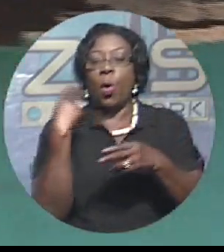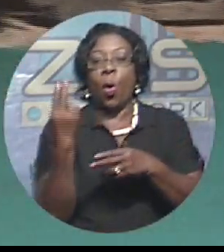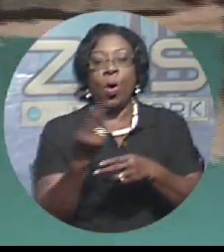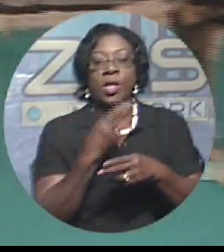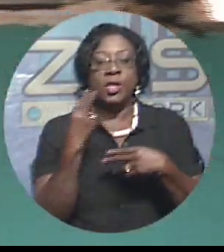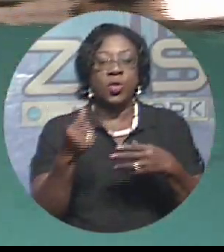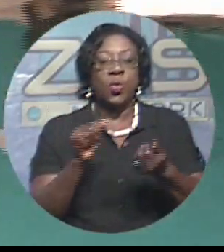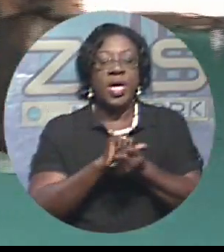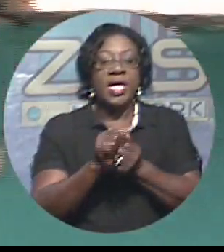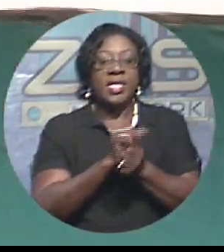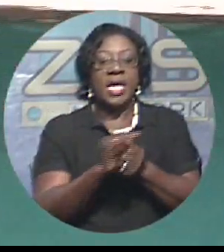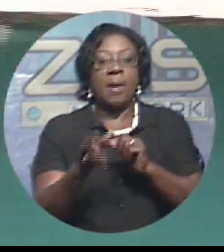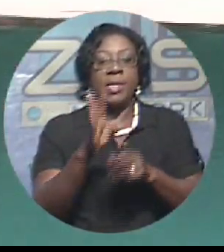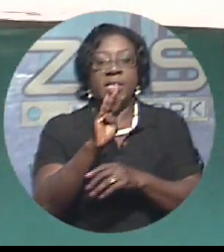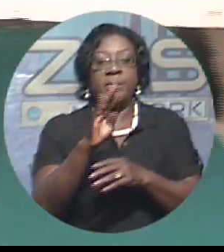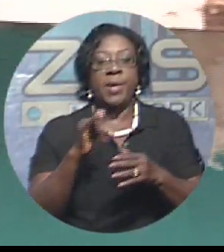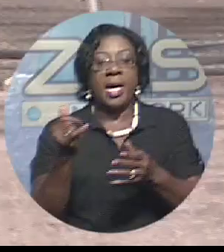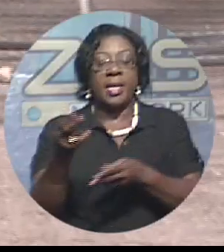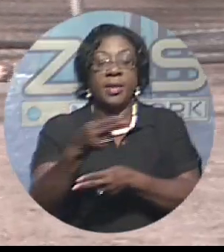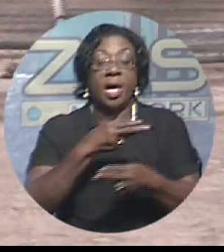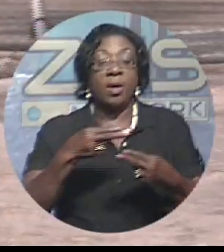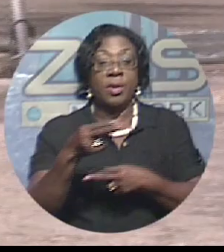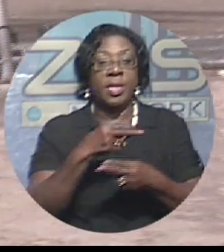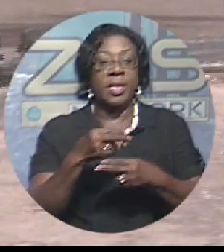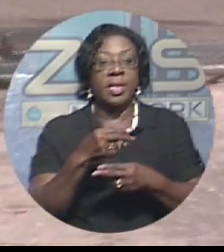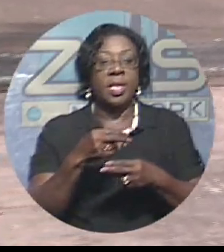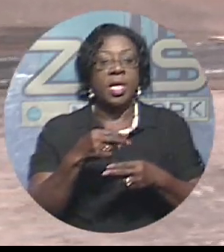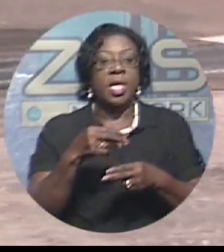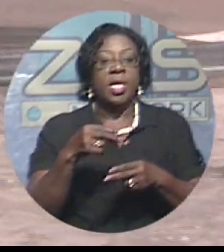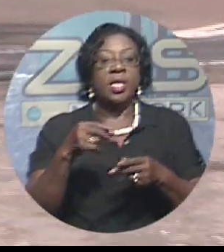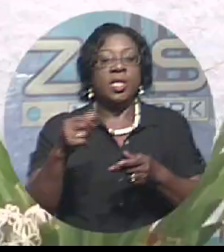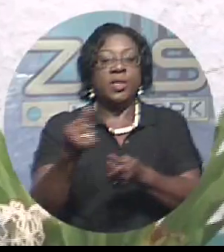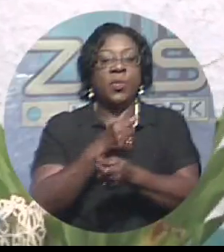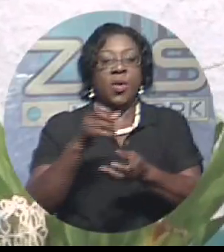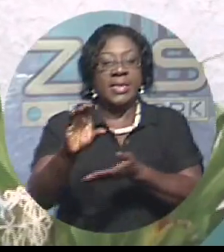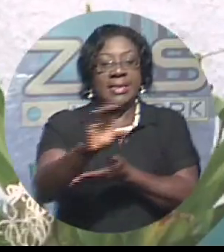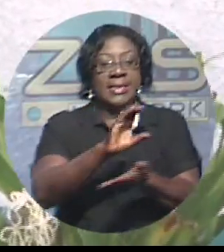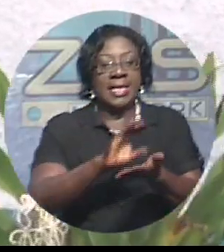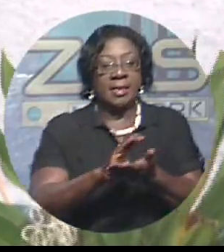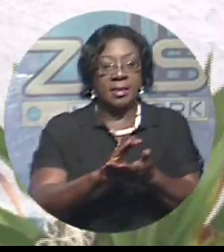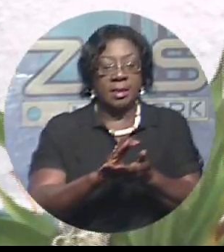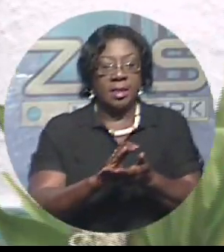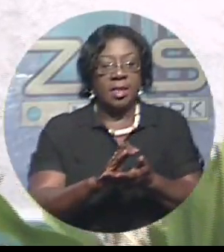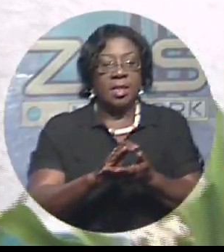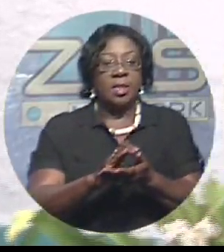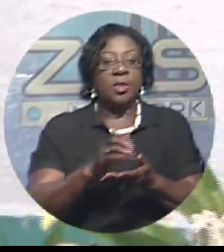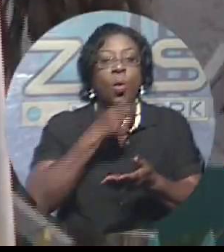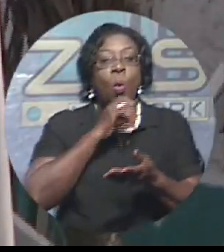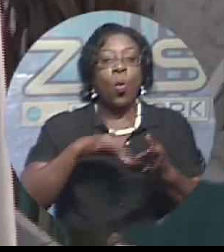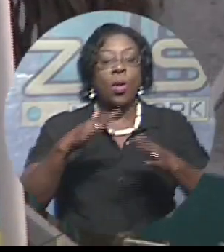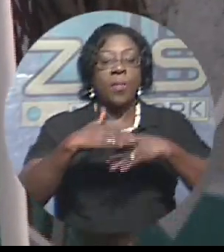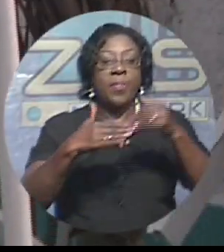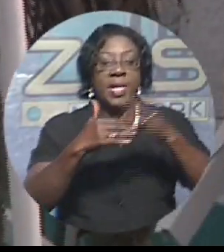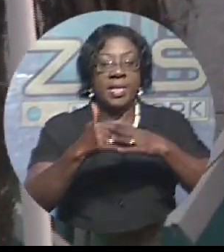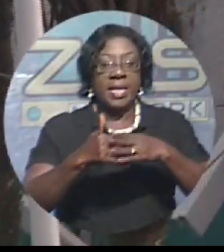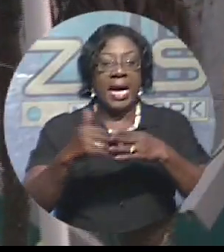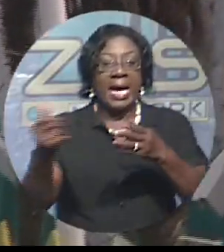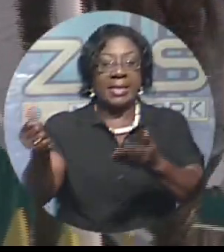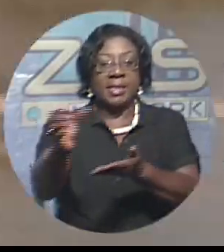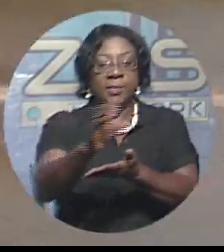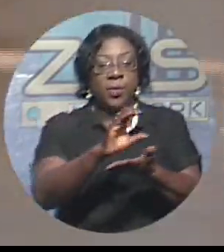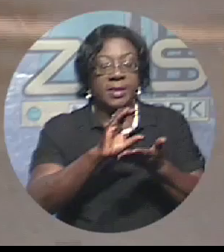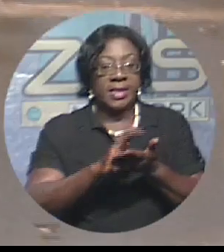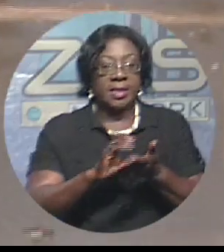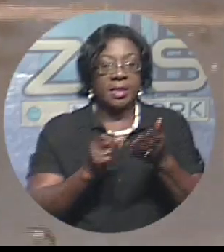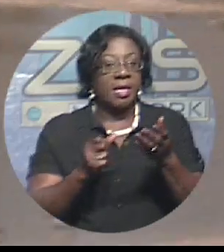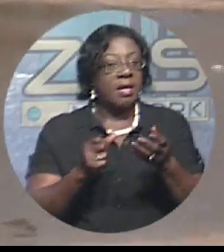And tonight, Charles Fisher takes a look at how the Queen Elizabeth Sports Center fared. The original Thomas Robinson Stadium suffering the most